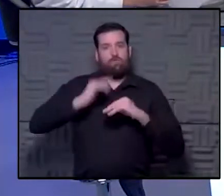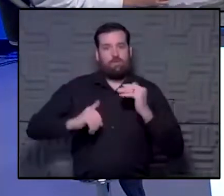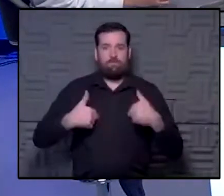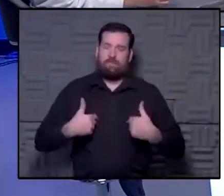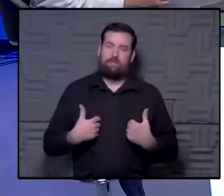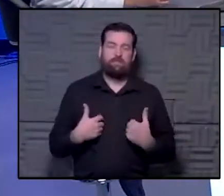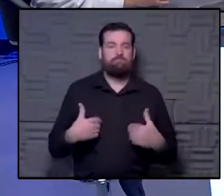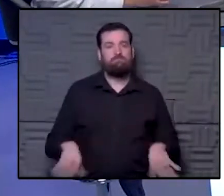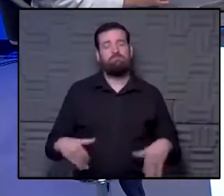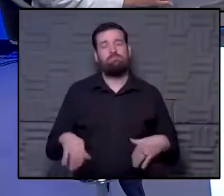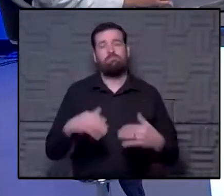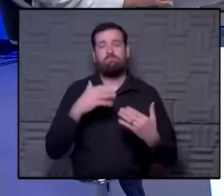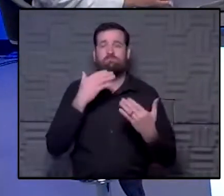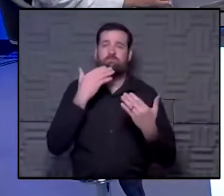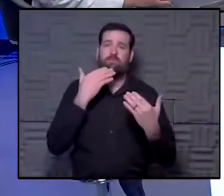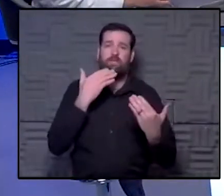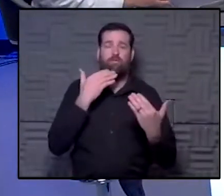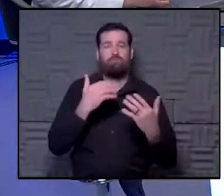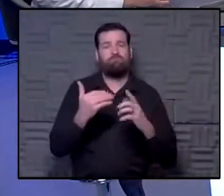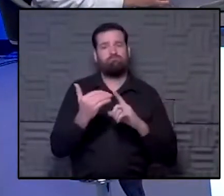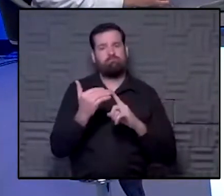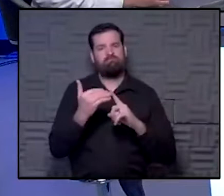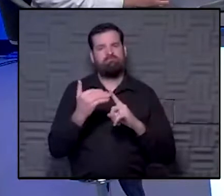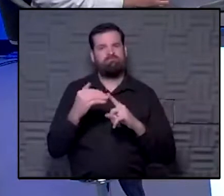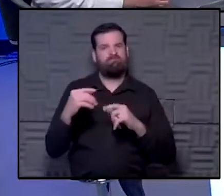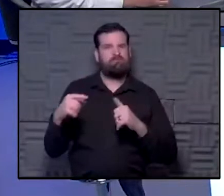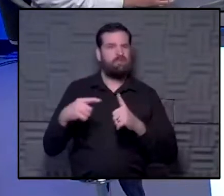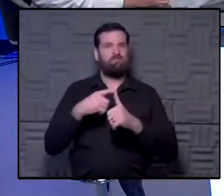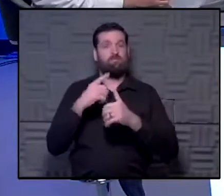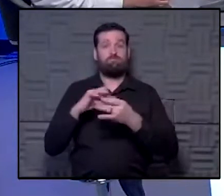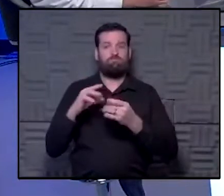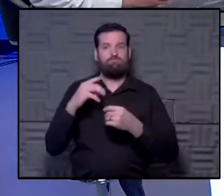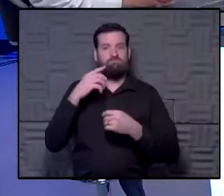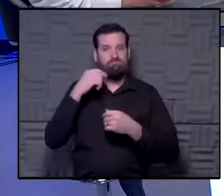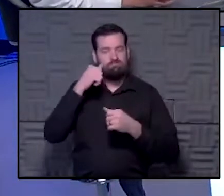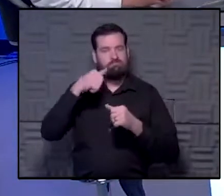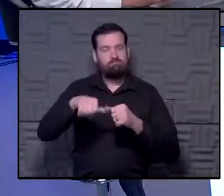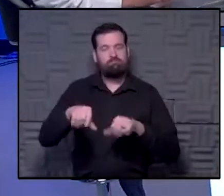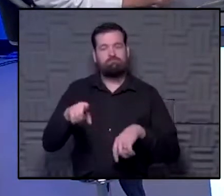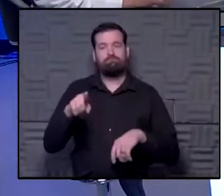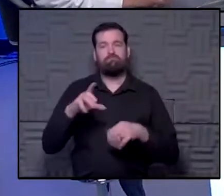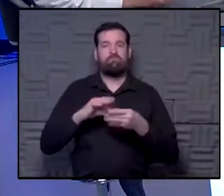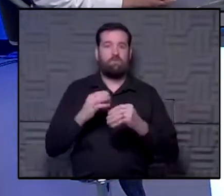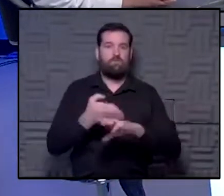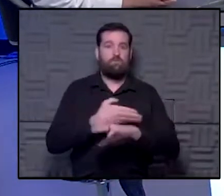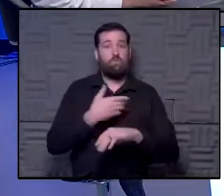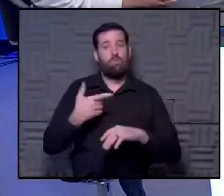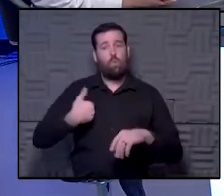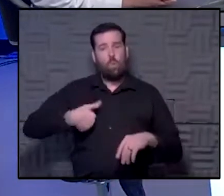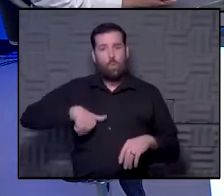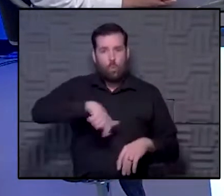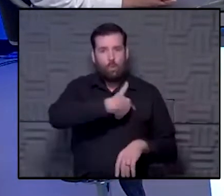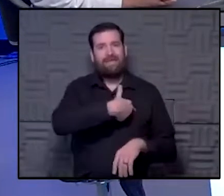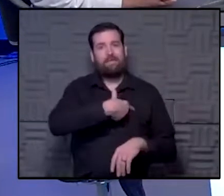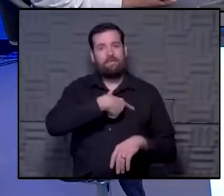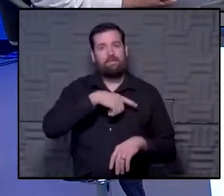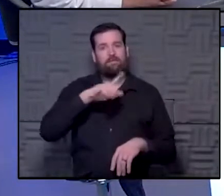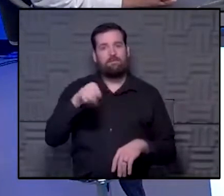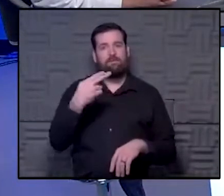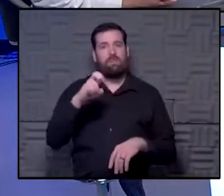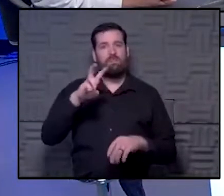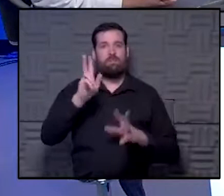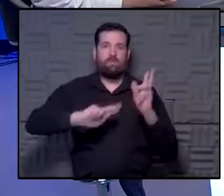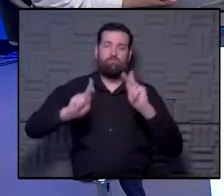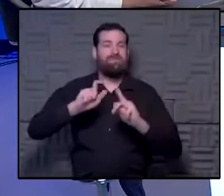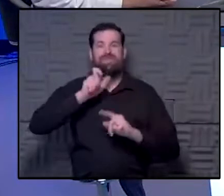you for that. I'm reminded of the first words. I think you've been here when we said it before. We the people. Yes. Not I the